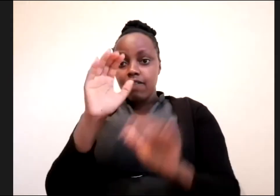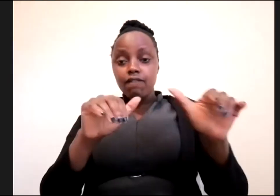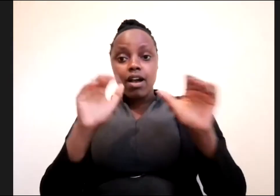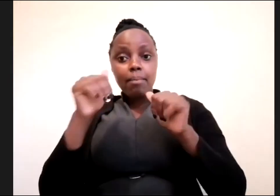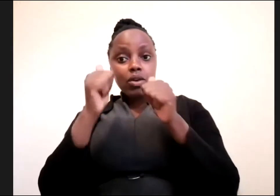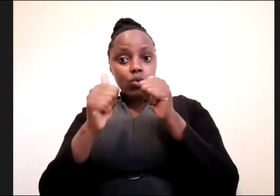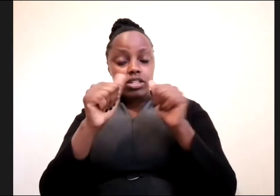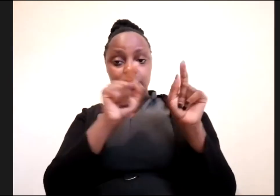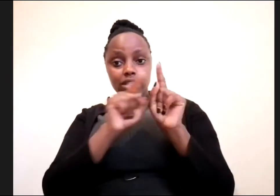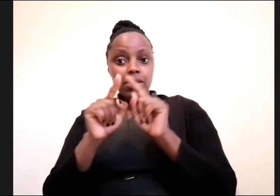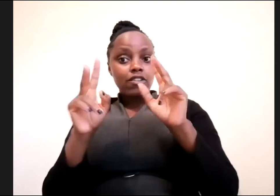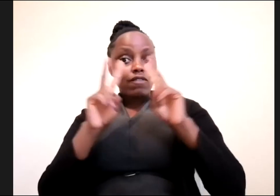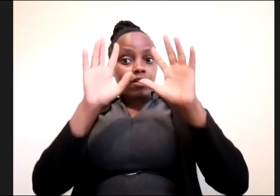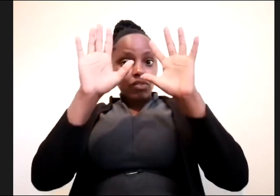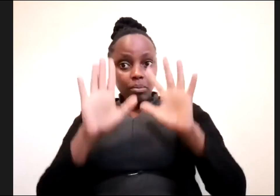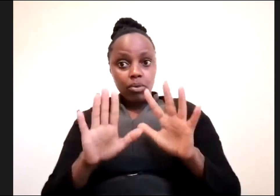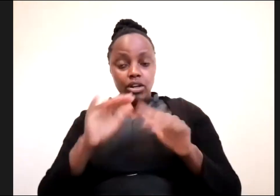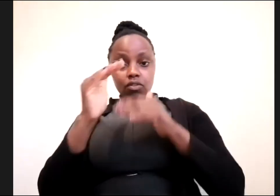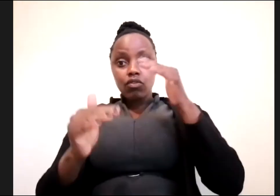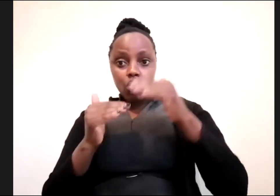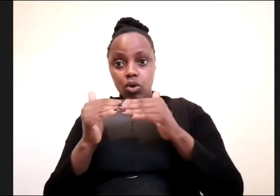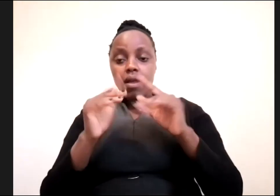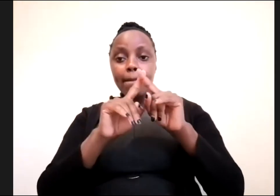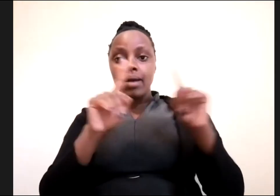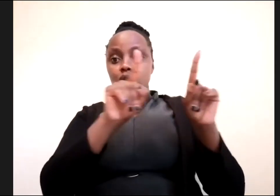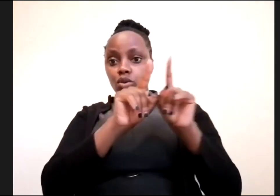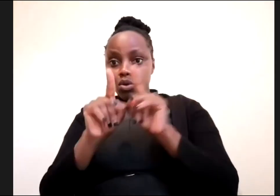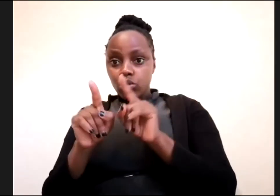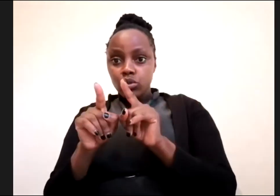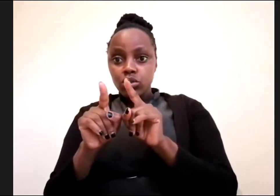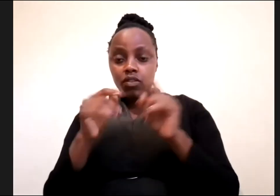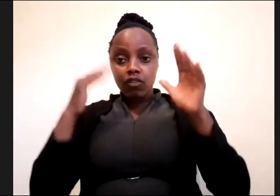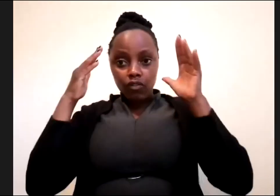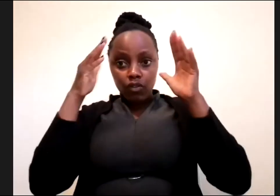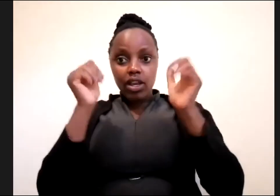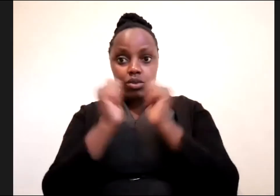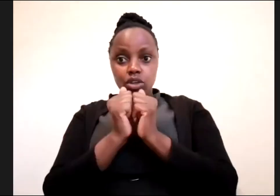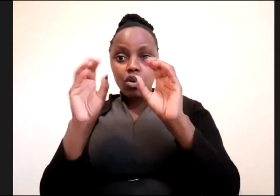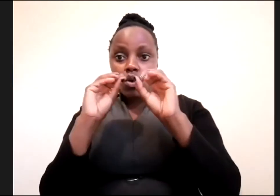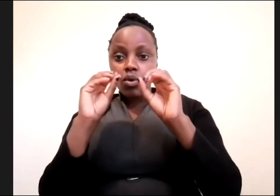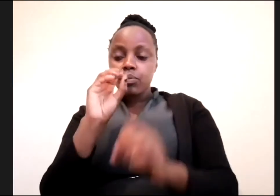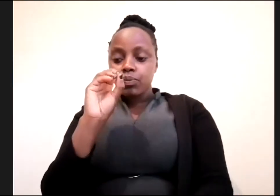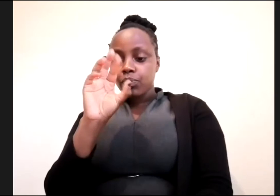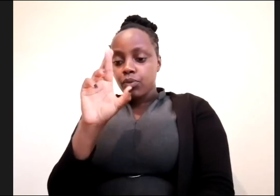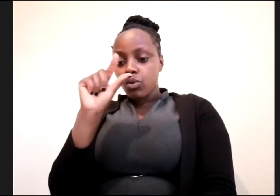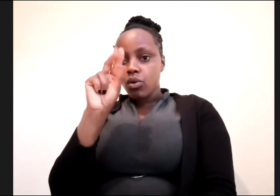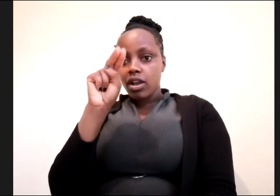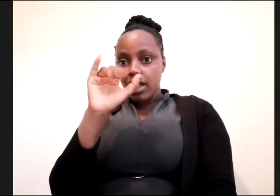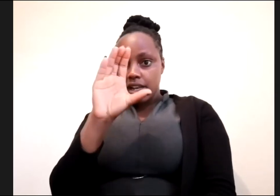is key for all of us, but the importance of organics go beyond